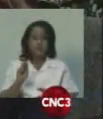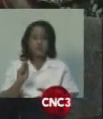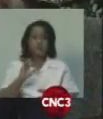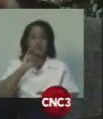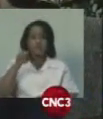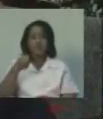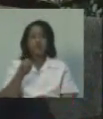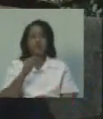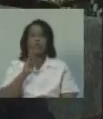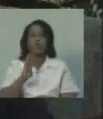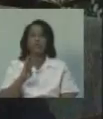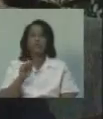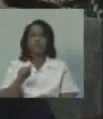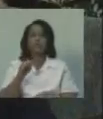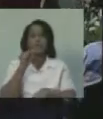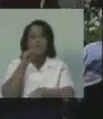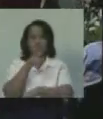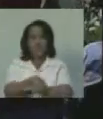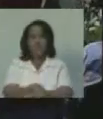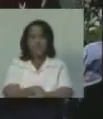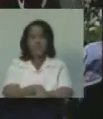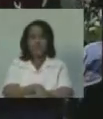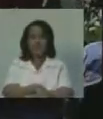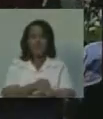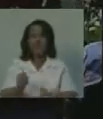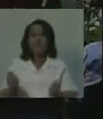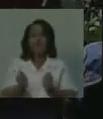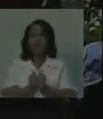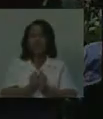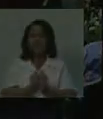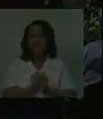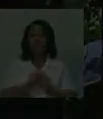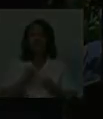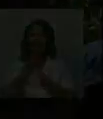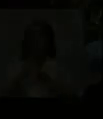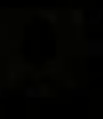to the Honorable Winston Dukeran, the Minister of Finance, with his opening statements. Minister.